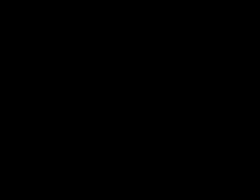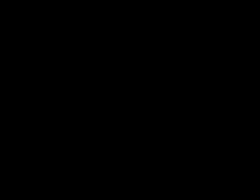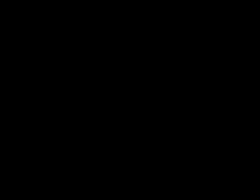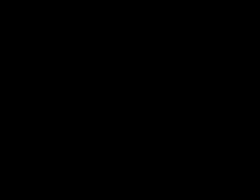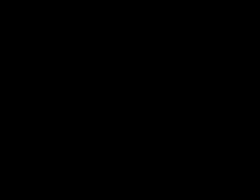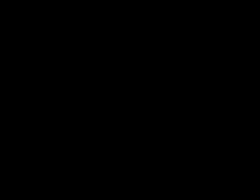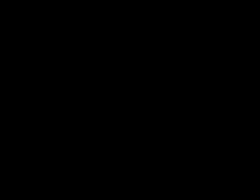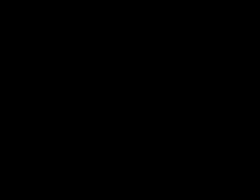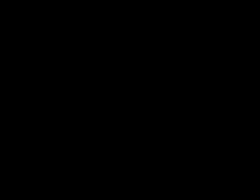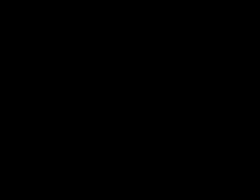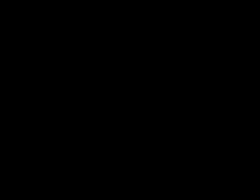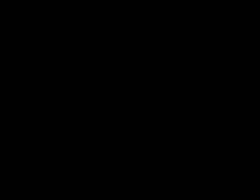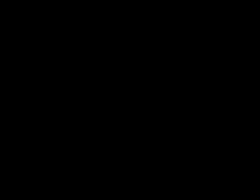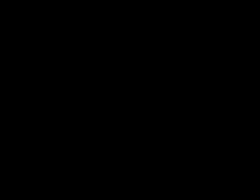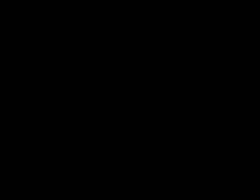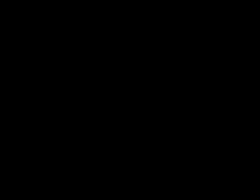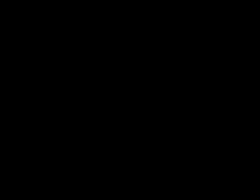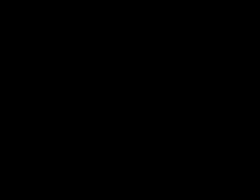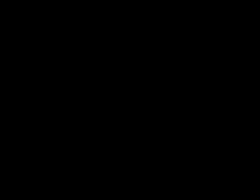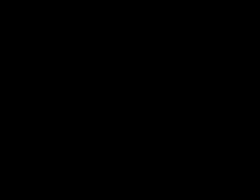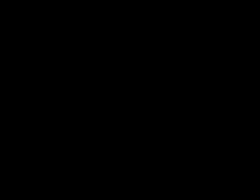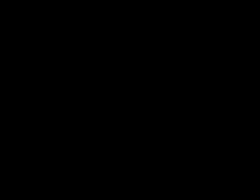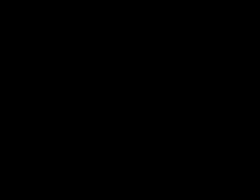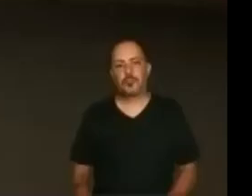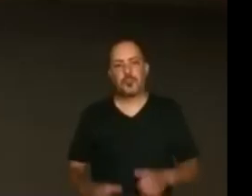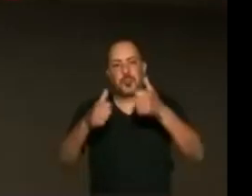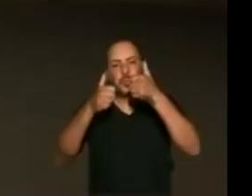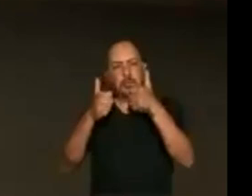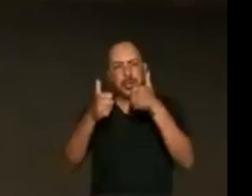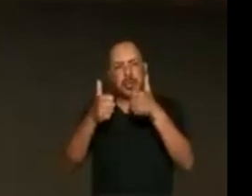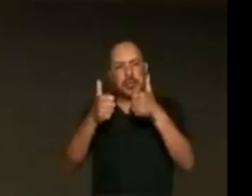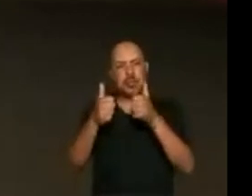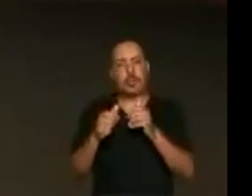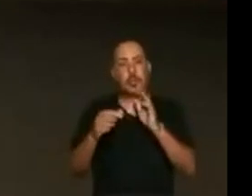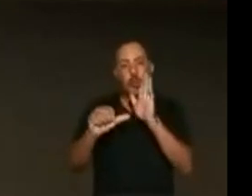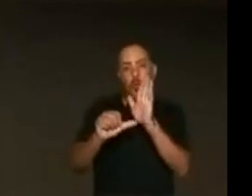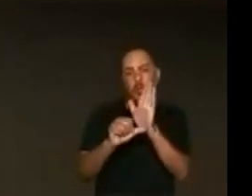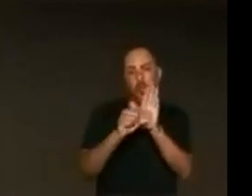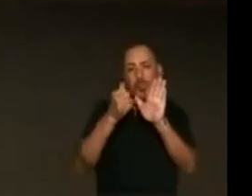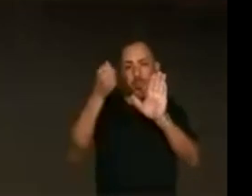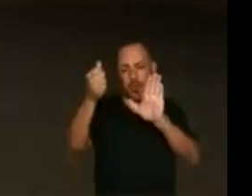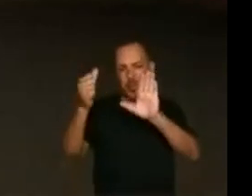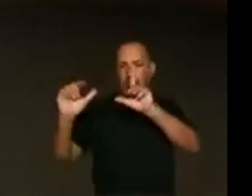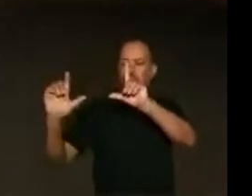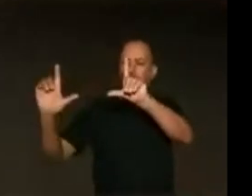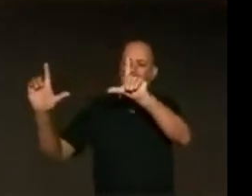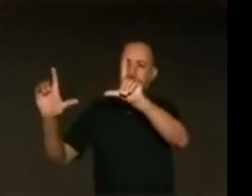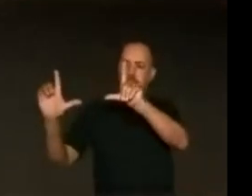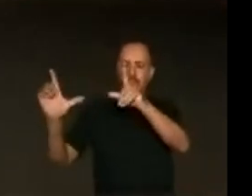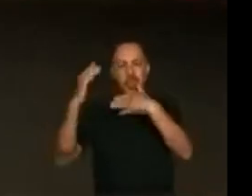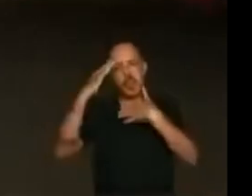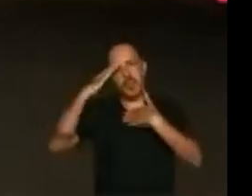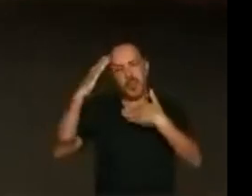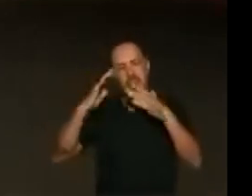Tá comigo aqui? Tá vendo o Juliano ali na tela? Aí, beleza. Ó, esse foi o nosso primeiro painel, então. Obrigado a todos. Obrigado